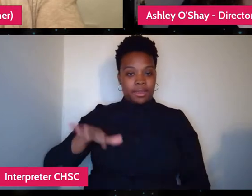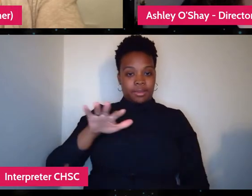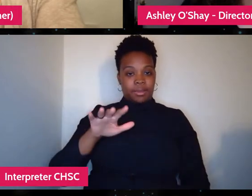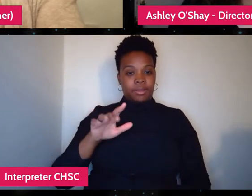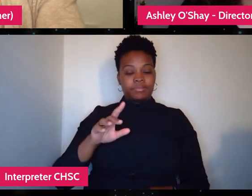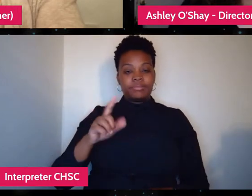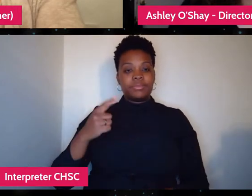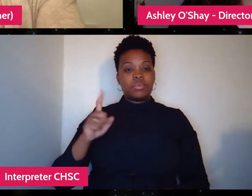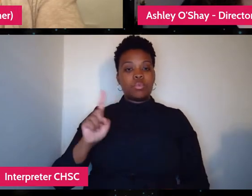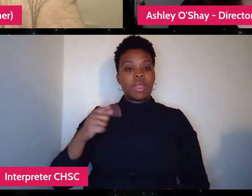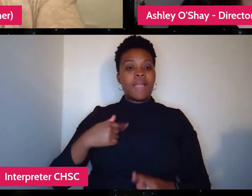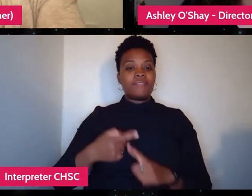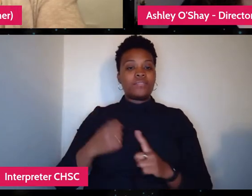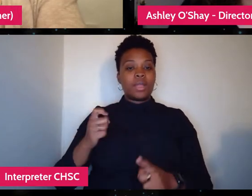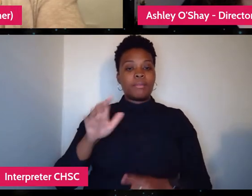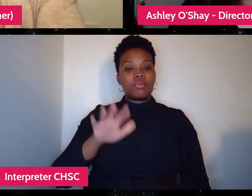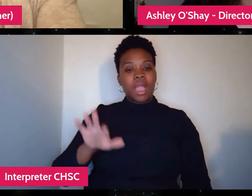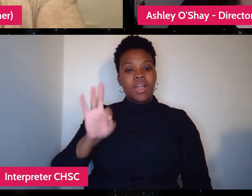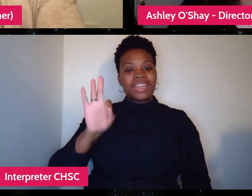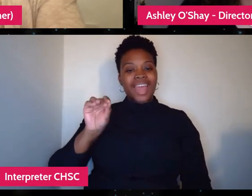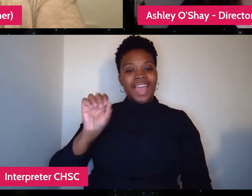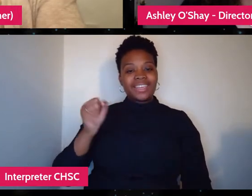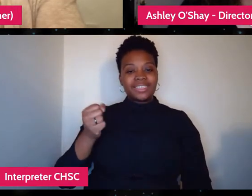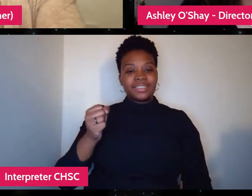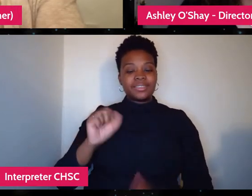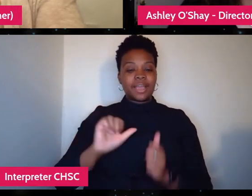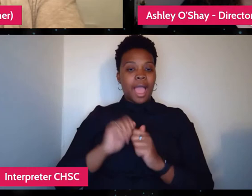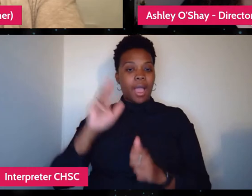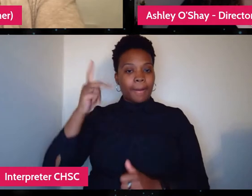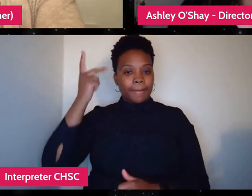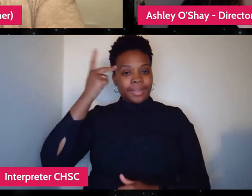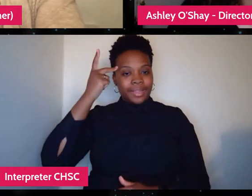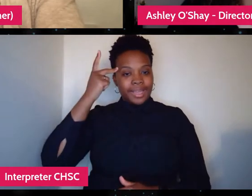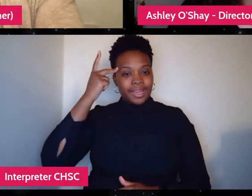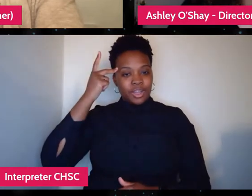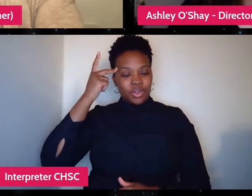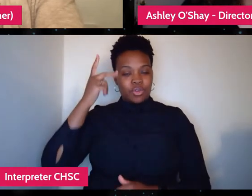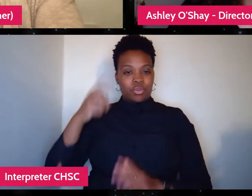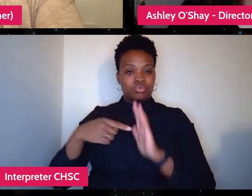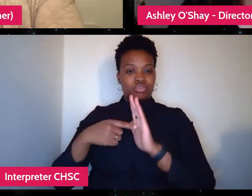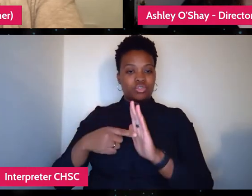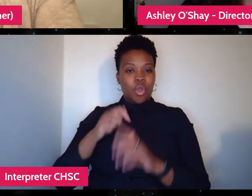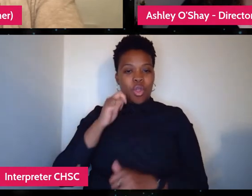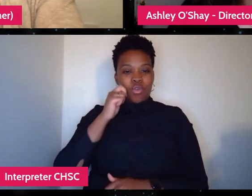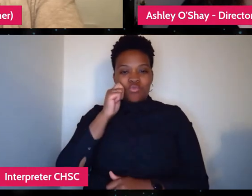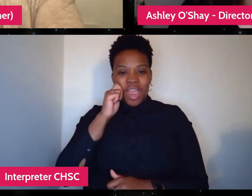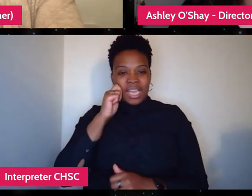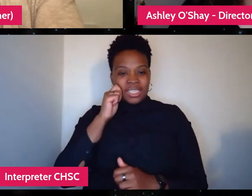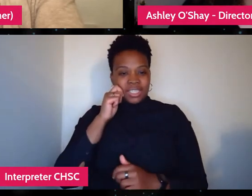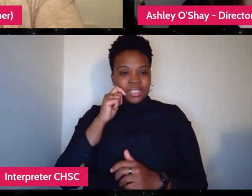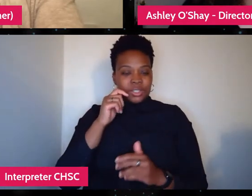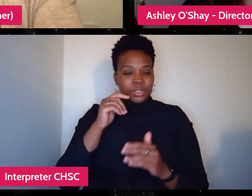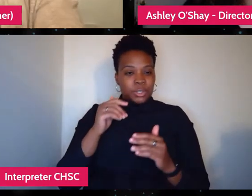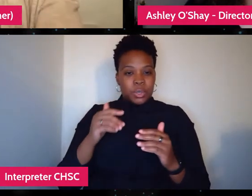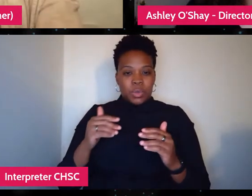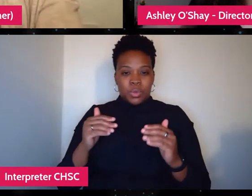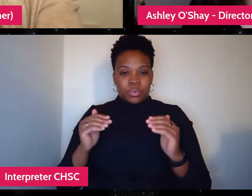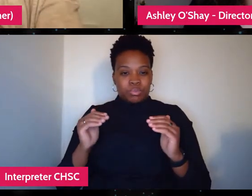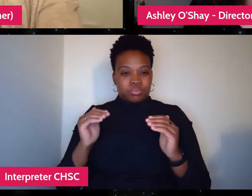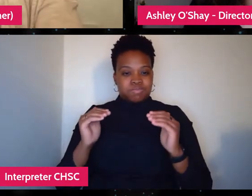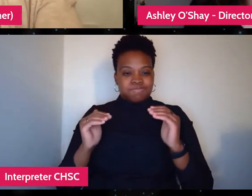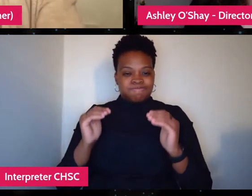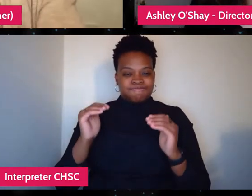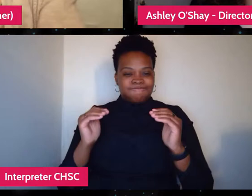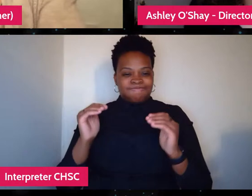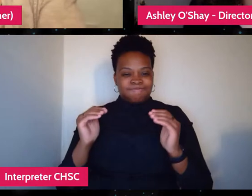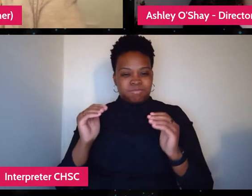90s, and kind of how the political climate and the racial tension at the time